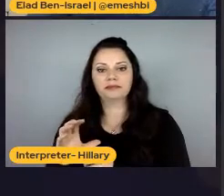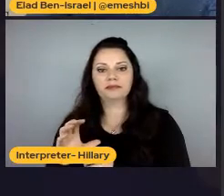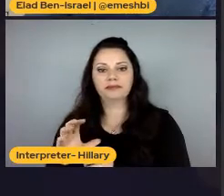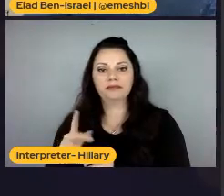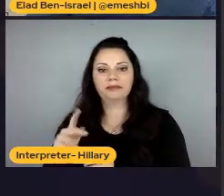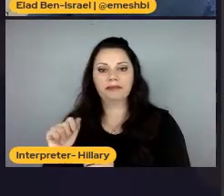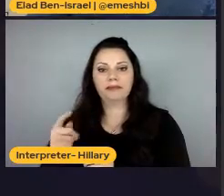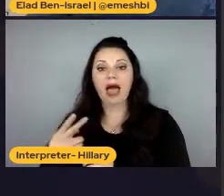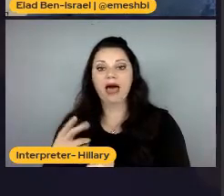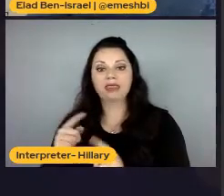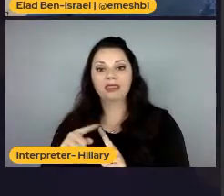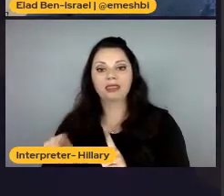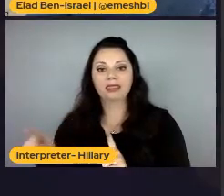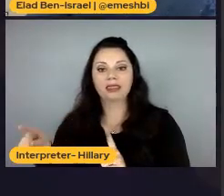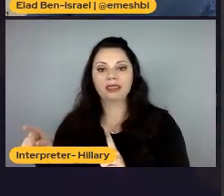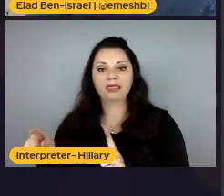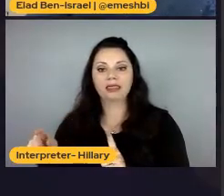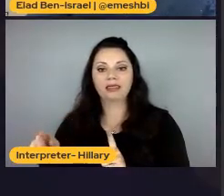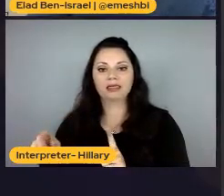would be,